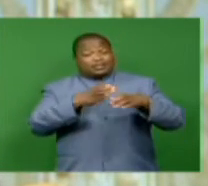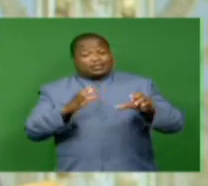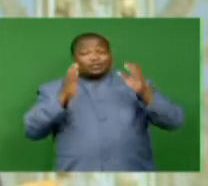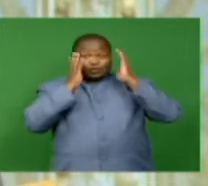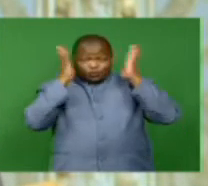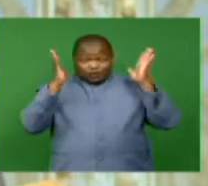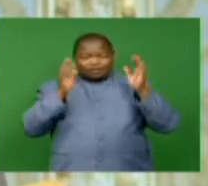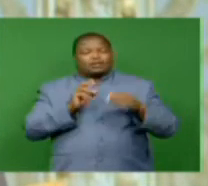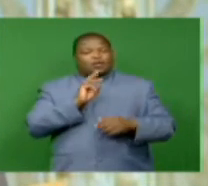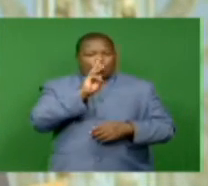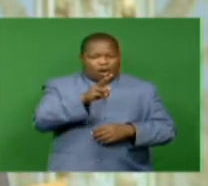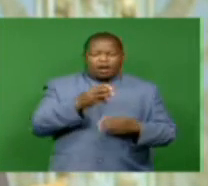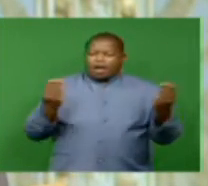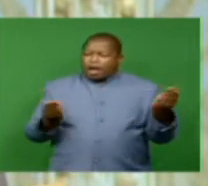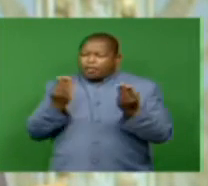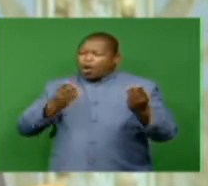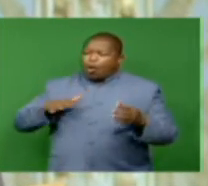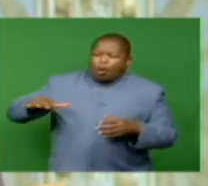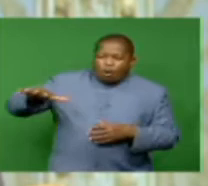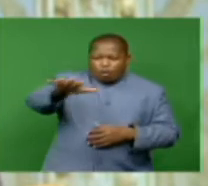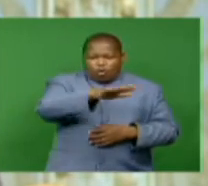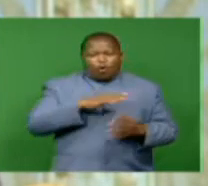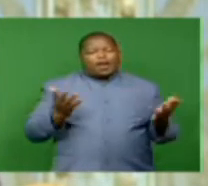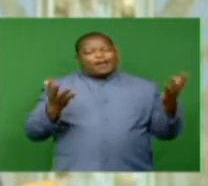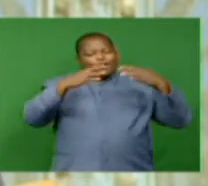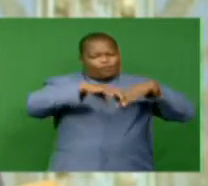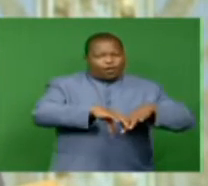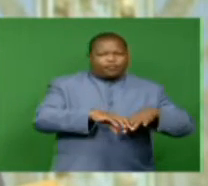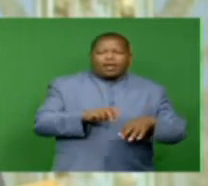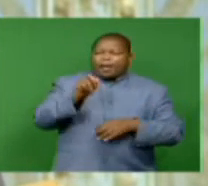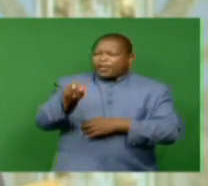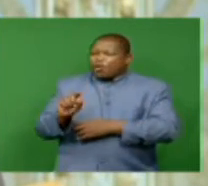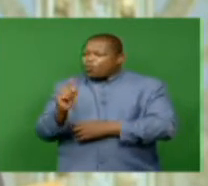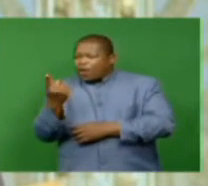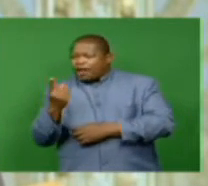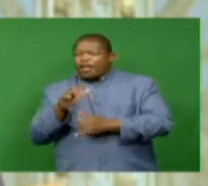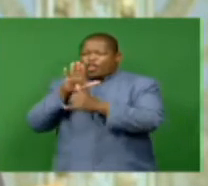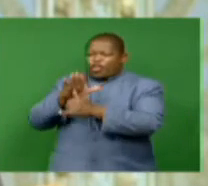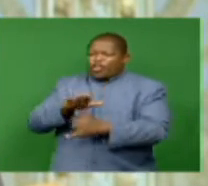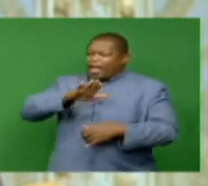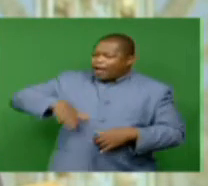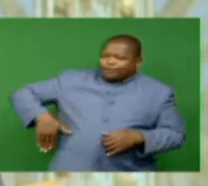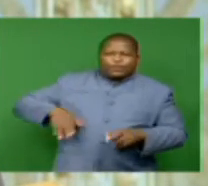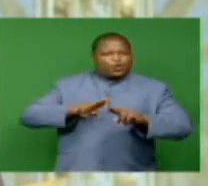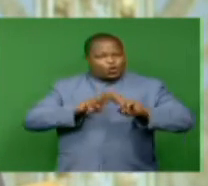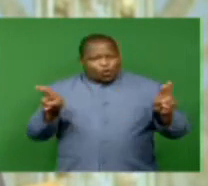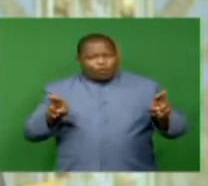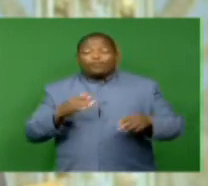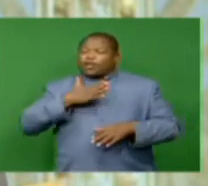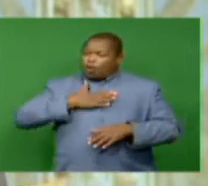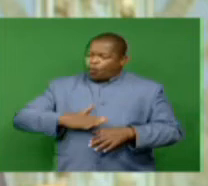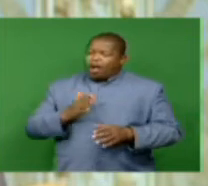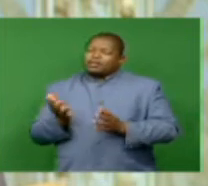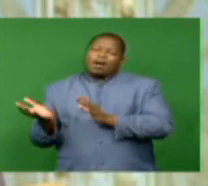behind in accessing the new continental market and is able to compete for